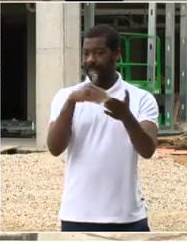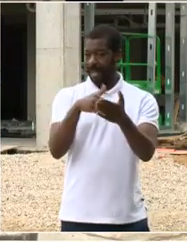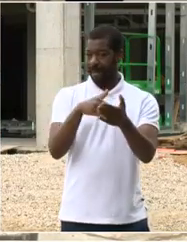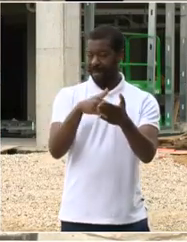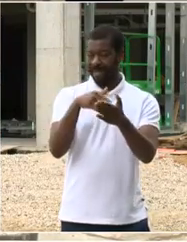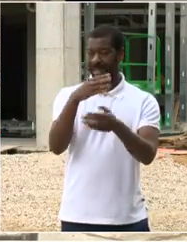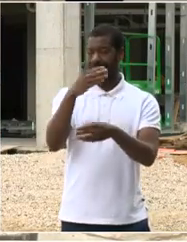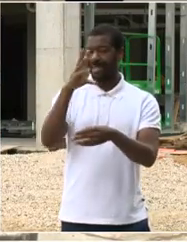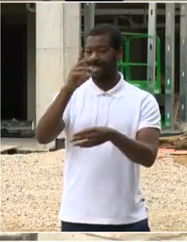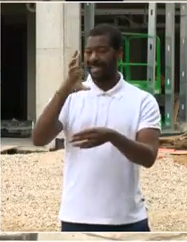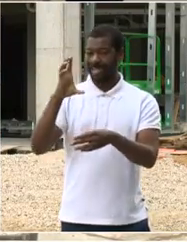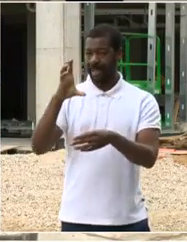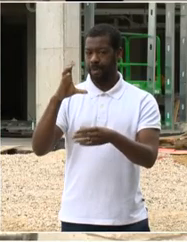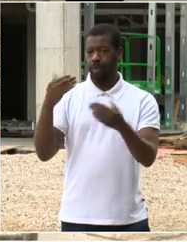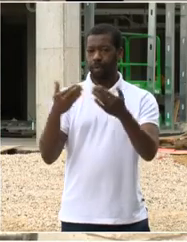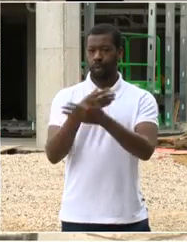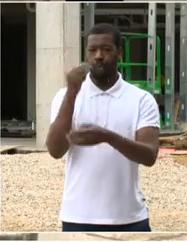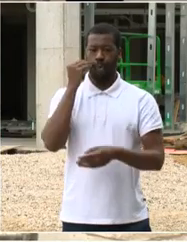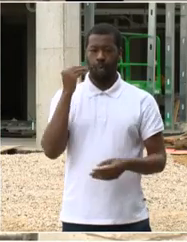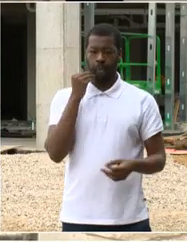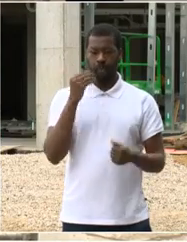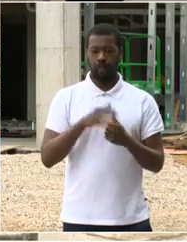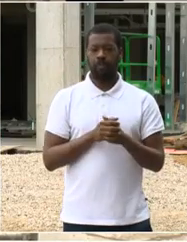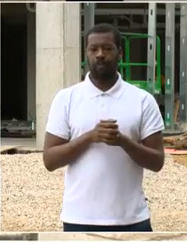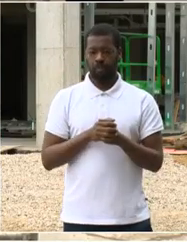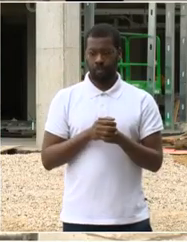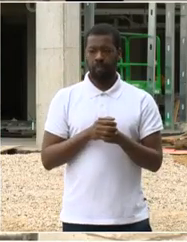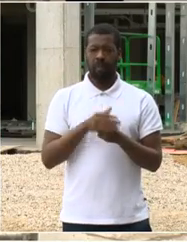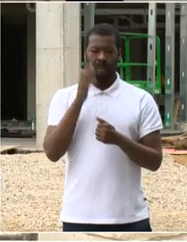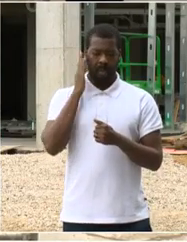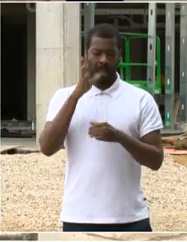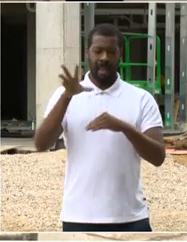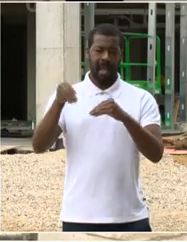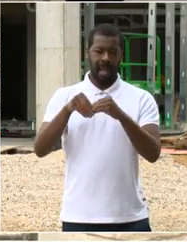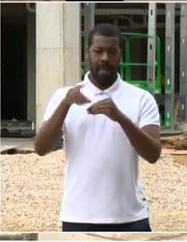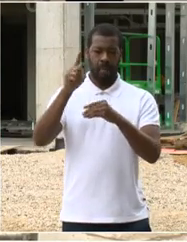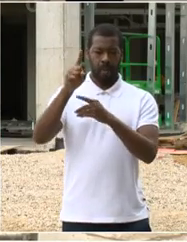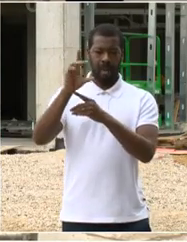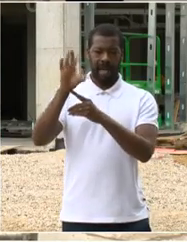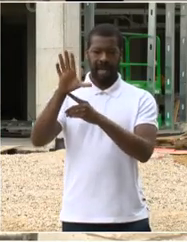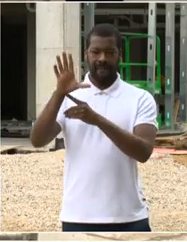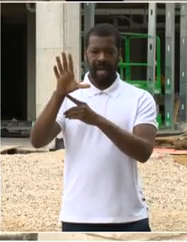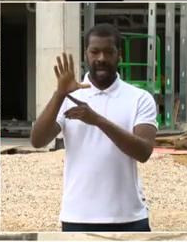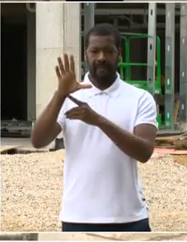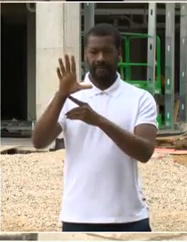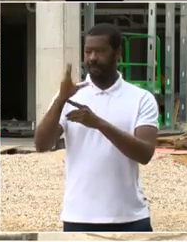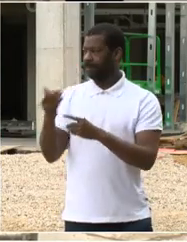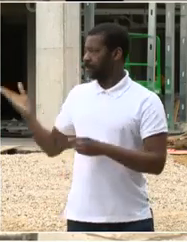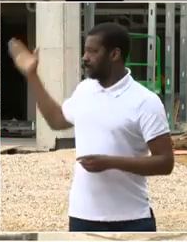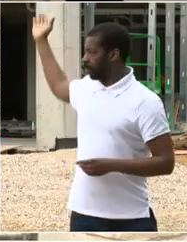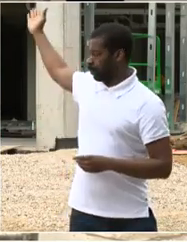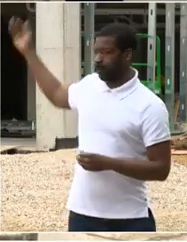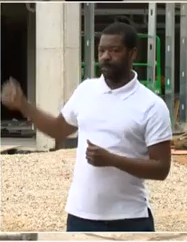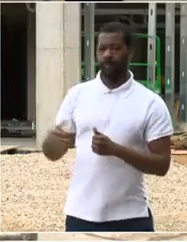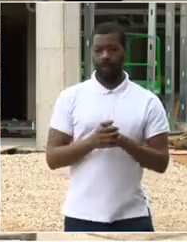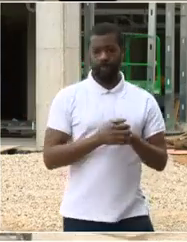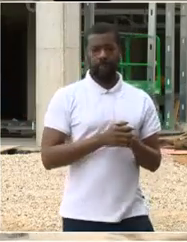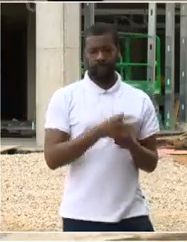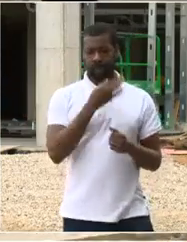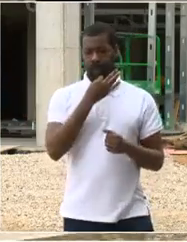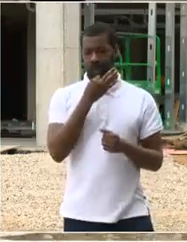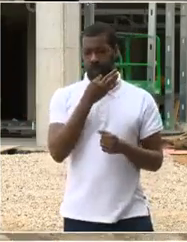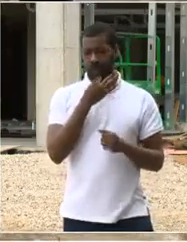14,600 new homes, and we'll soon add the 185 right here at Spring Flats, the first tranche this